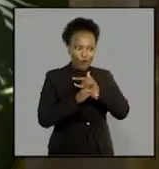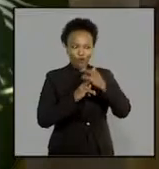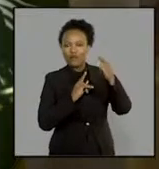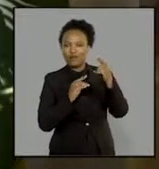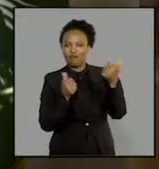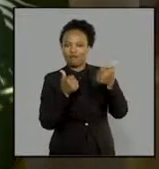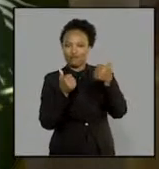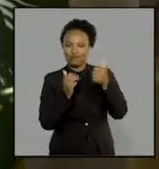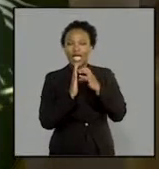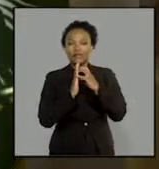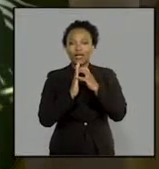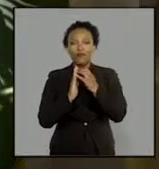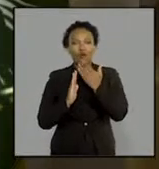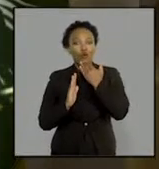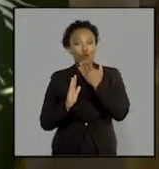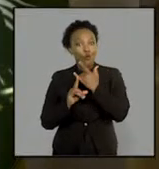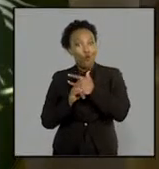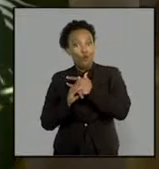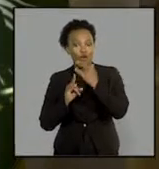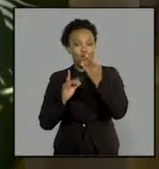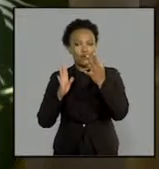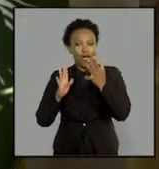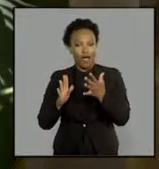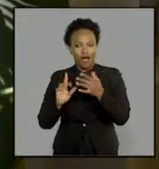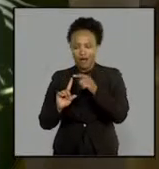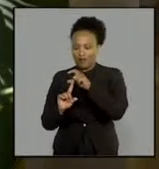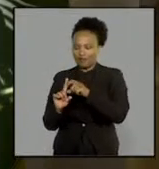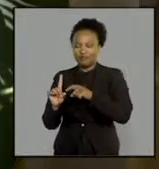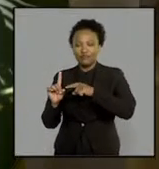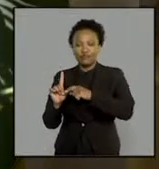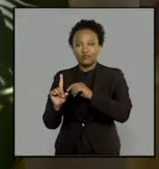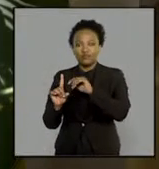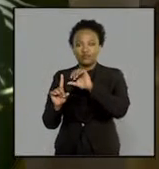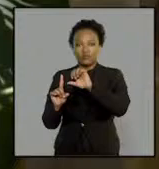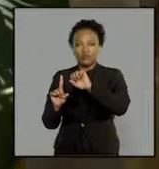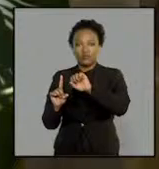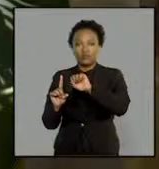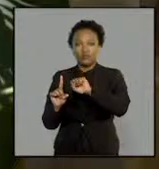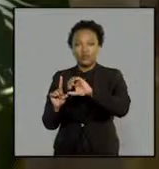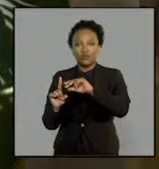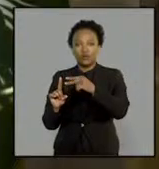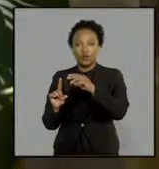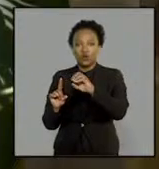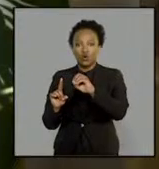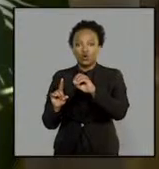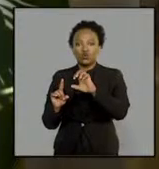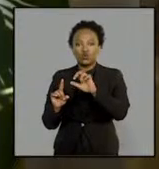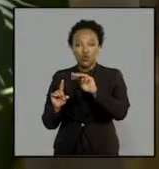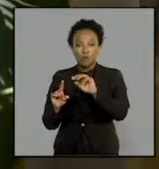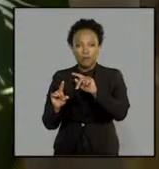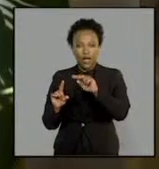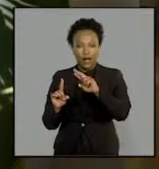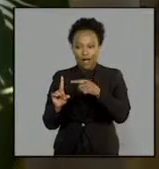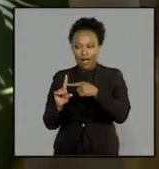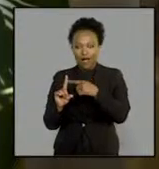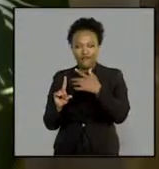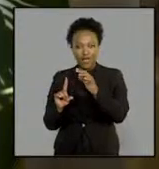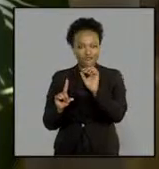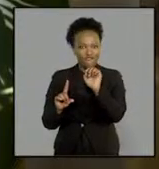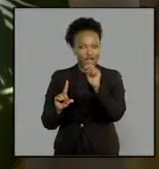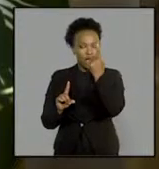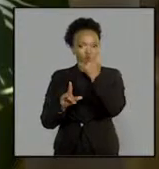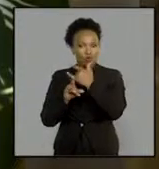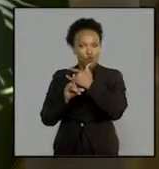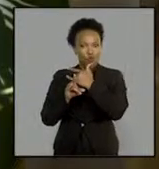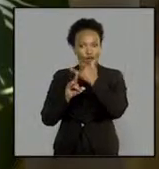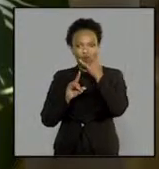front. Olympians such as swimming sensation Tatiana Schoonmaker, who earned South Africa's first